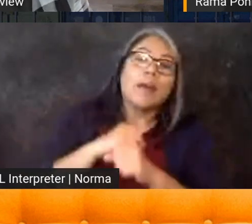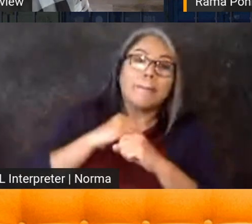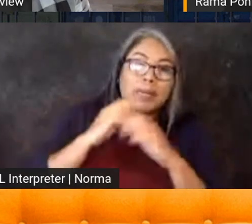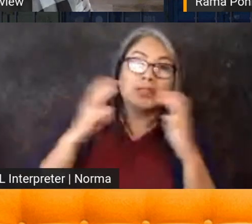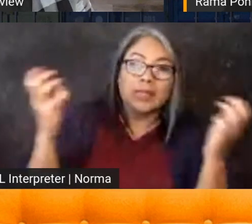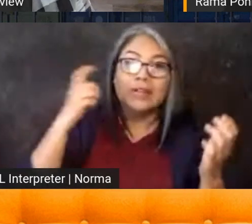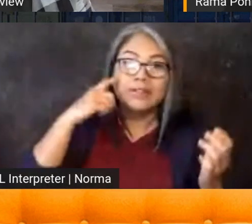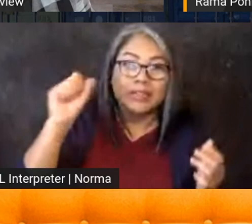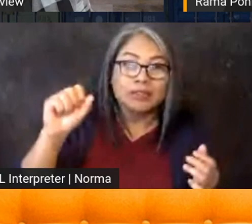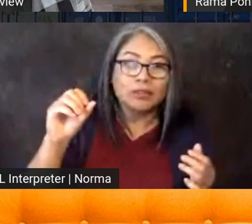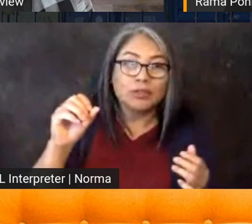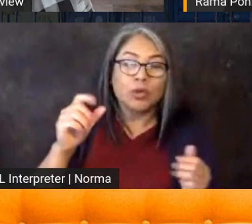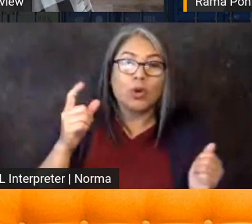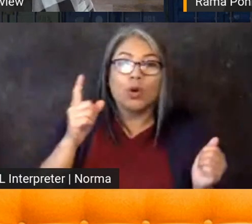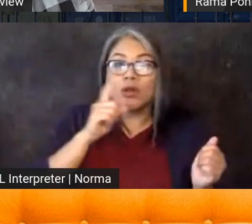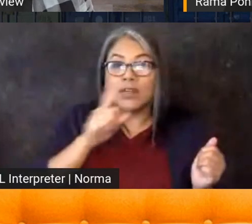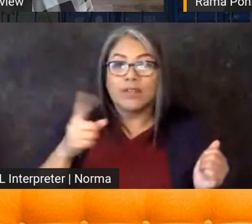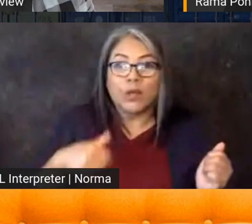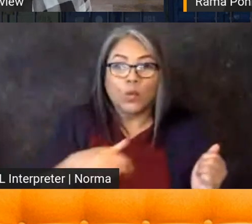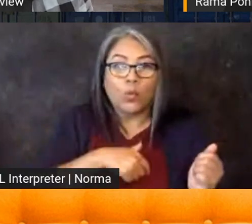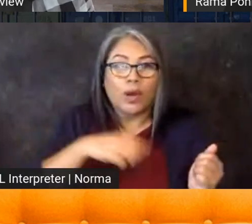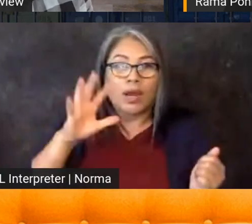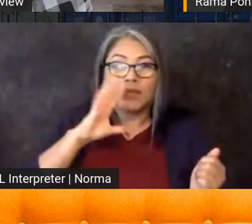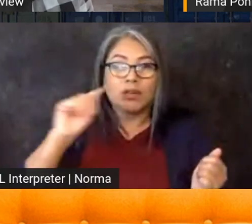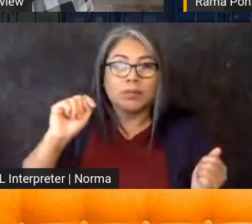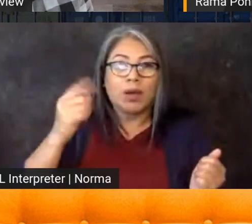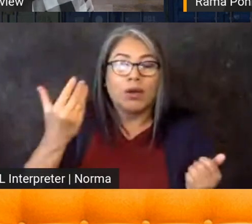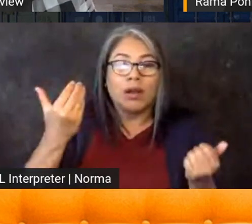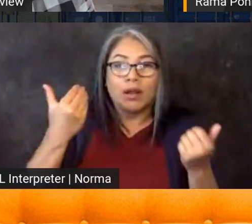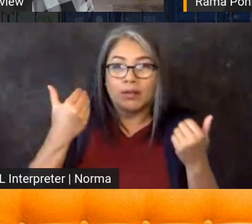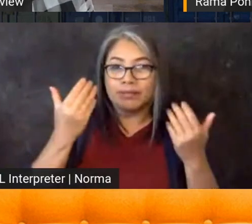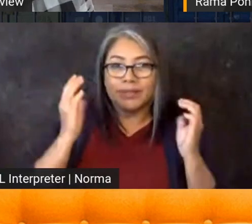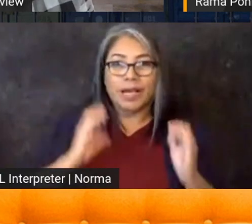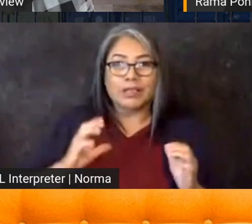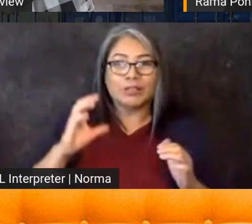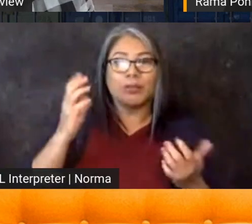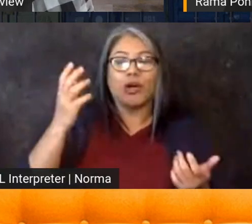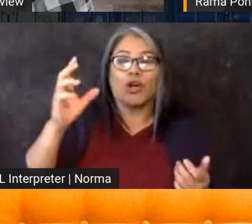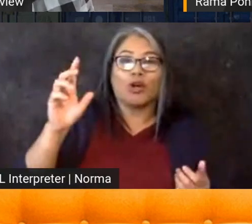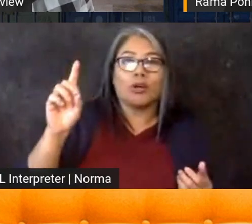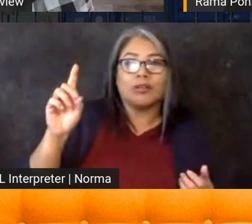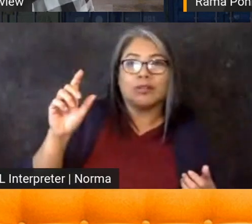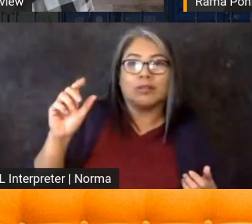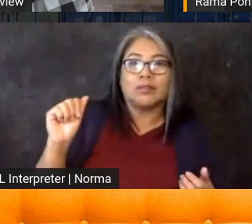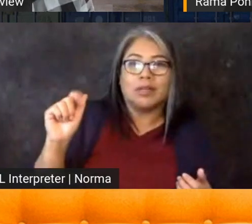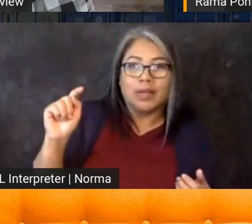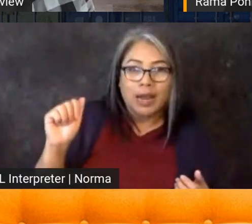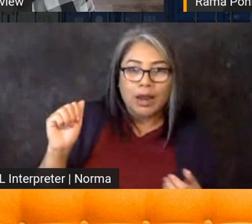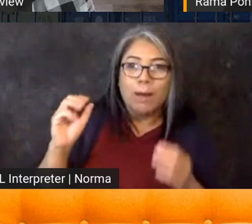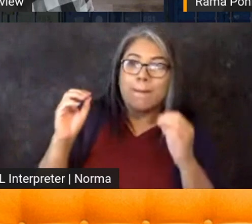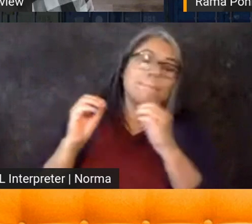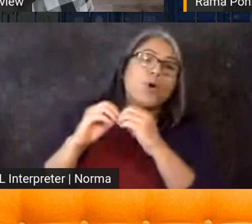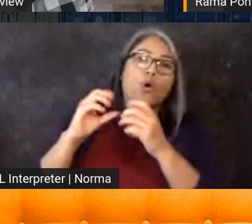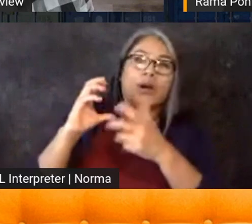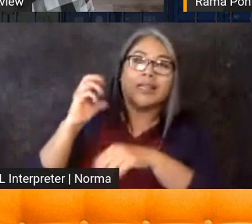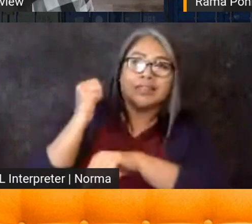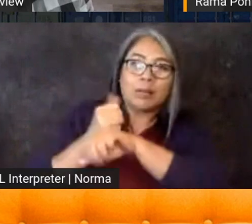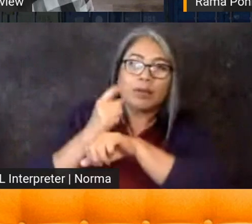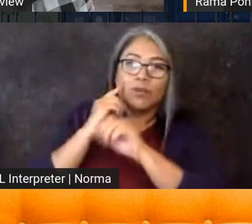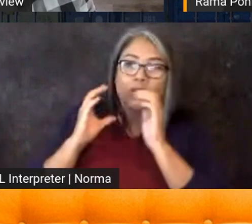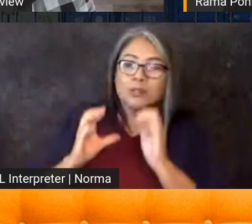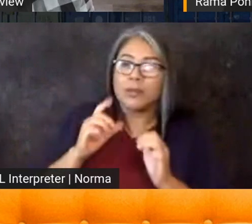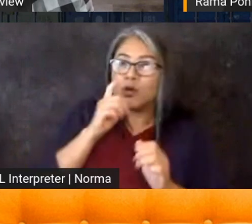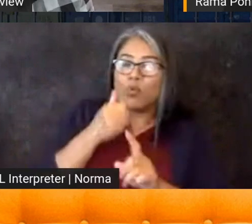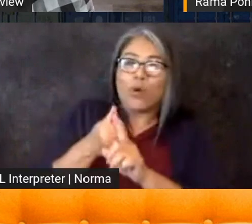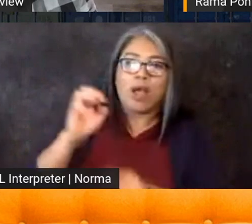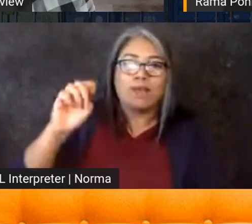more established, but for customers who have edge use cases, I feel like the Snowball is going to be one of the best ways to kind of bring